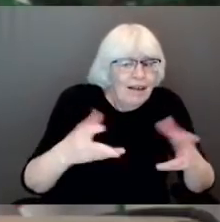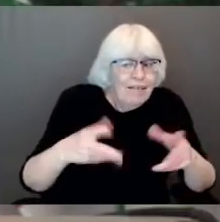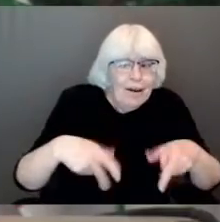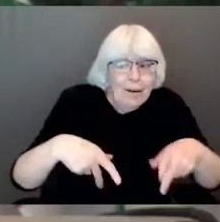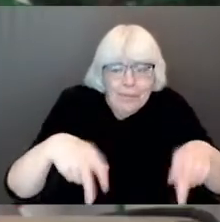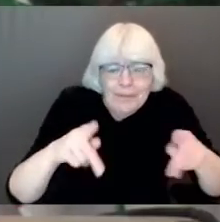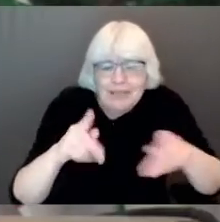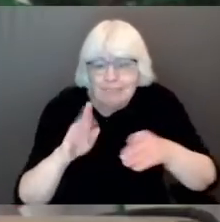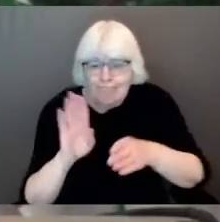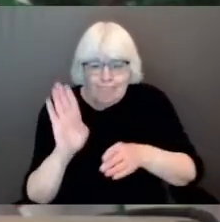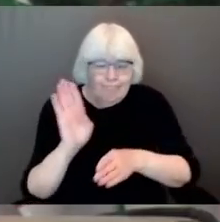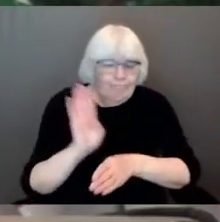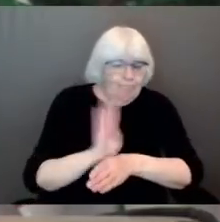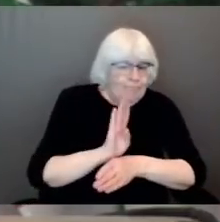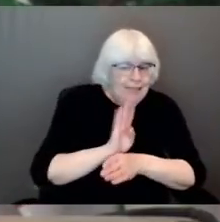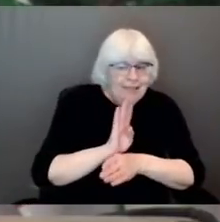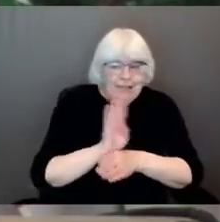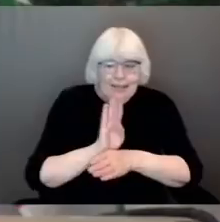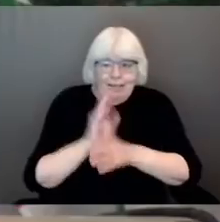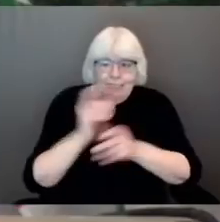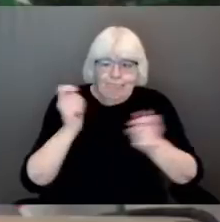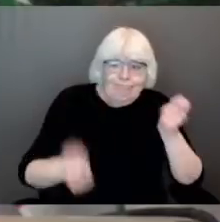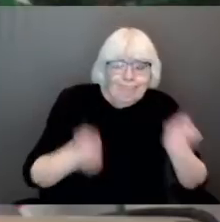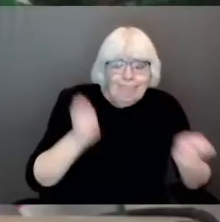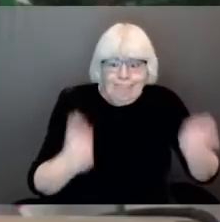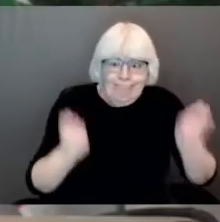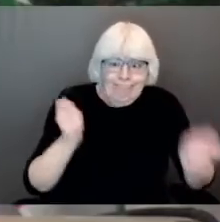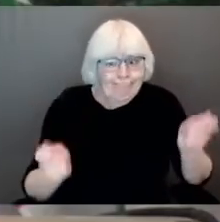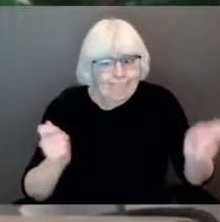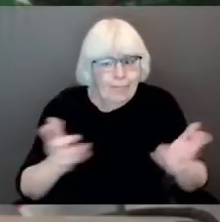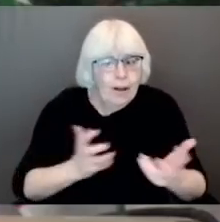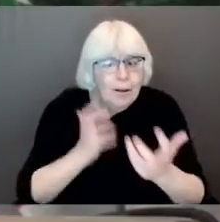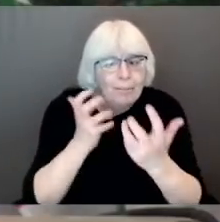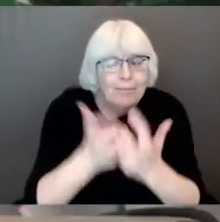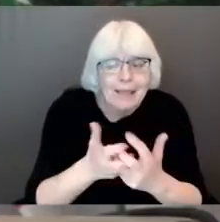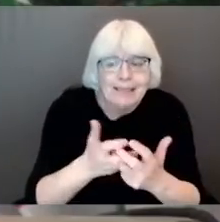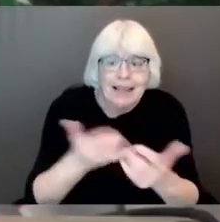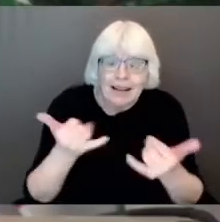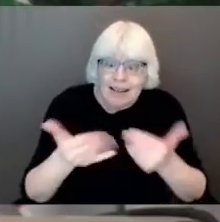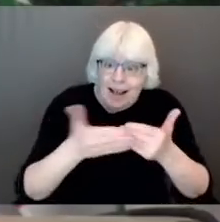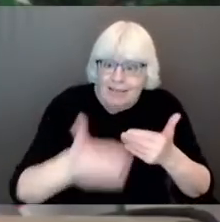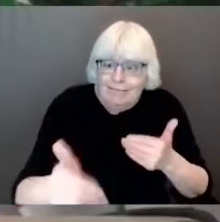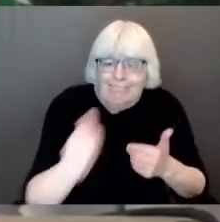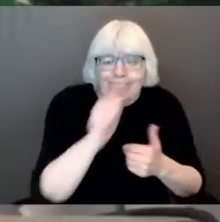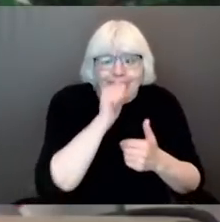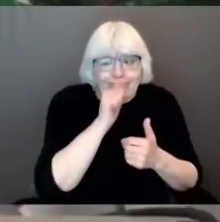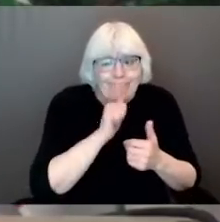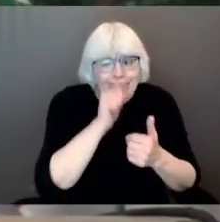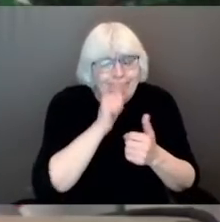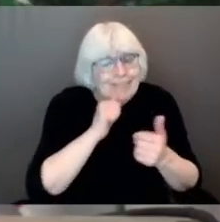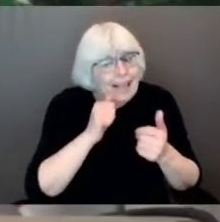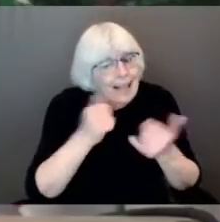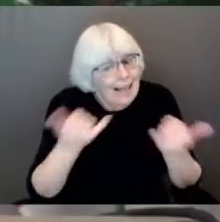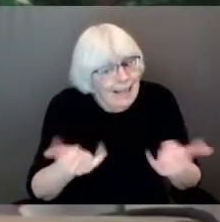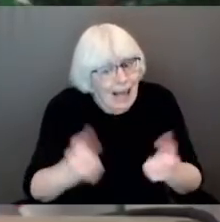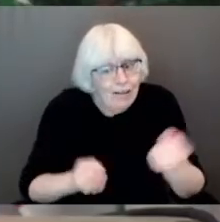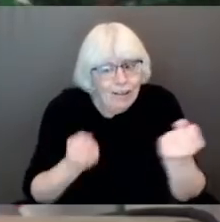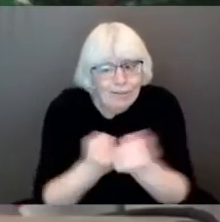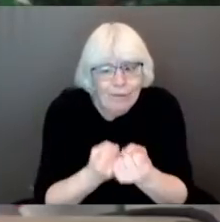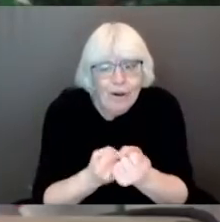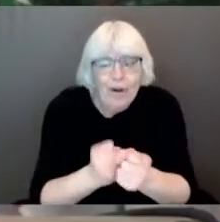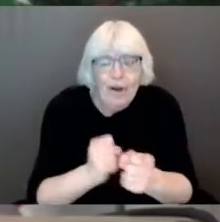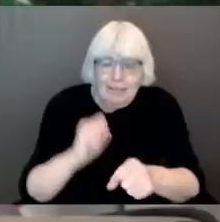adapt. And we will do that in the days ahead and do whatever we can to help along the way as this gets fully implemented here within